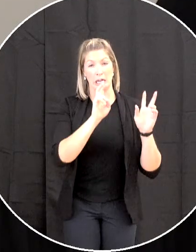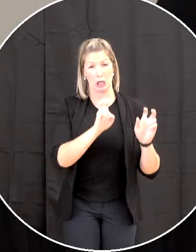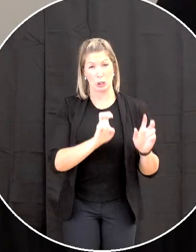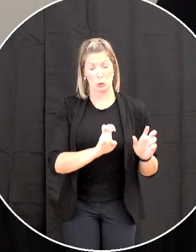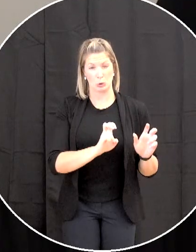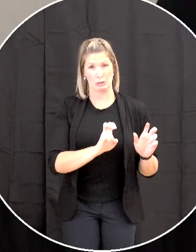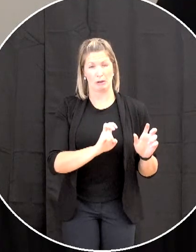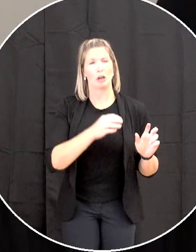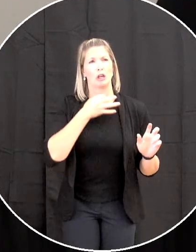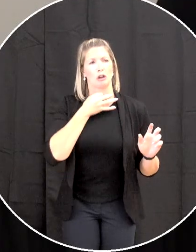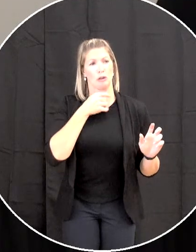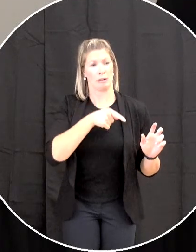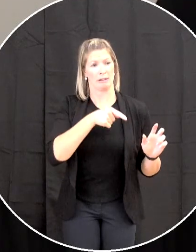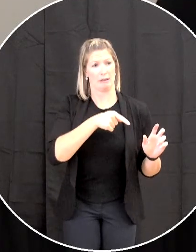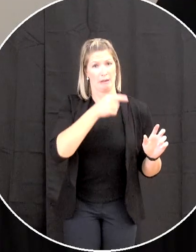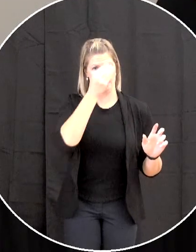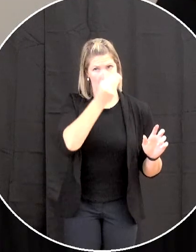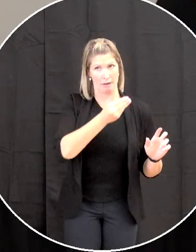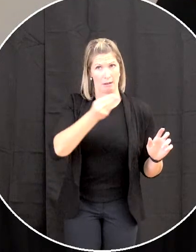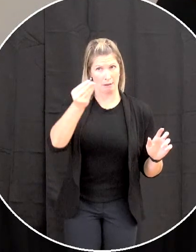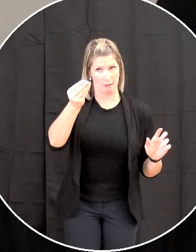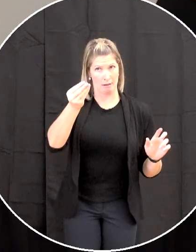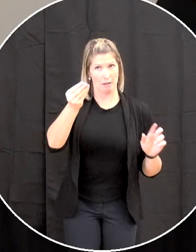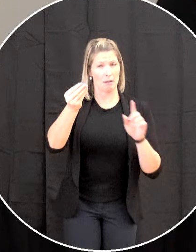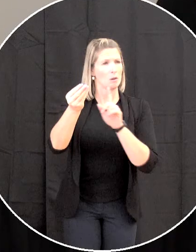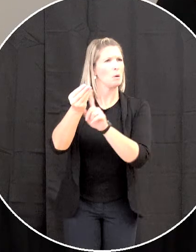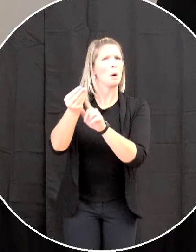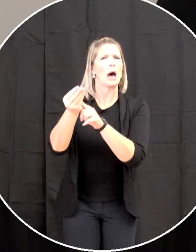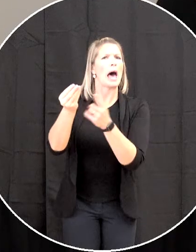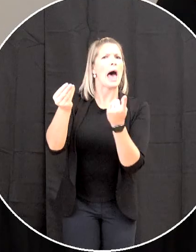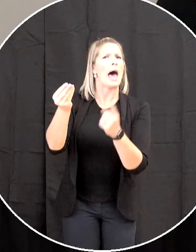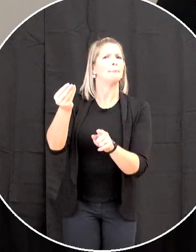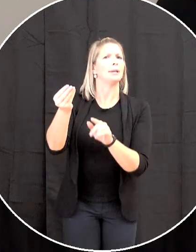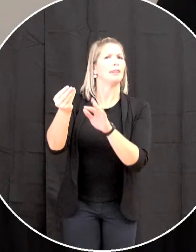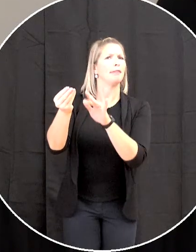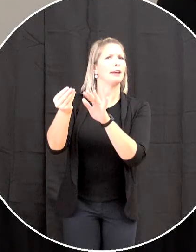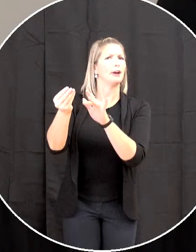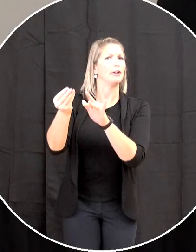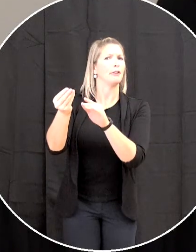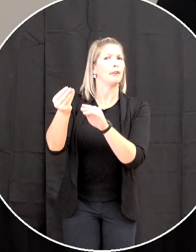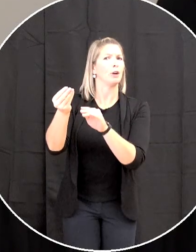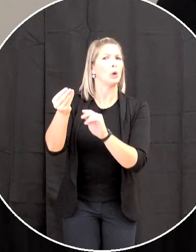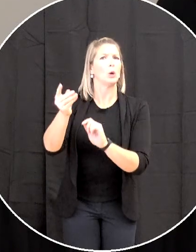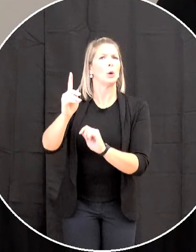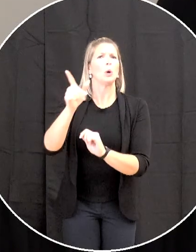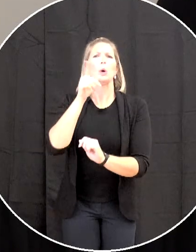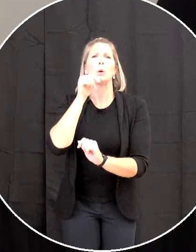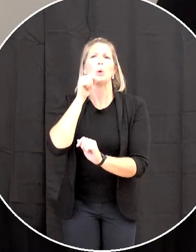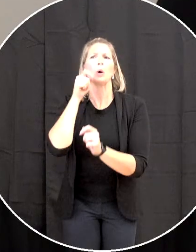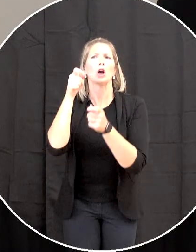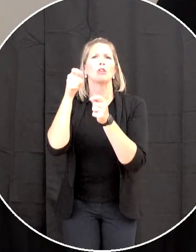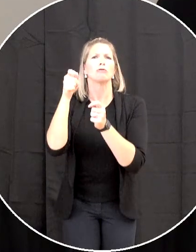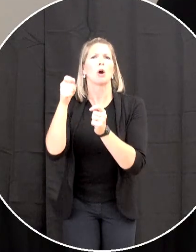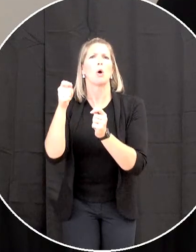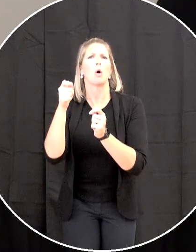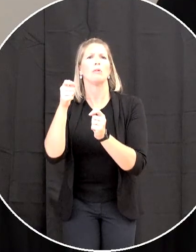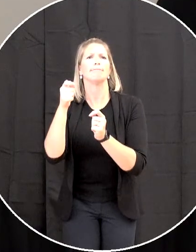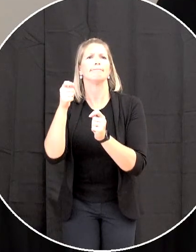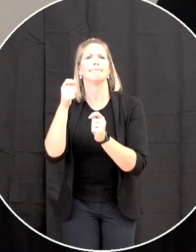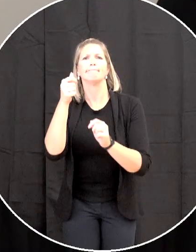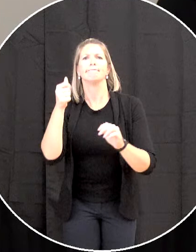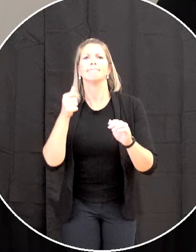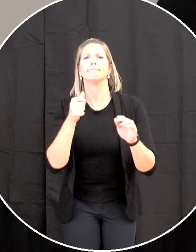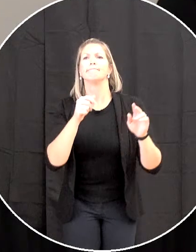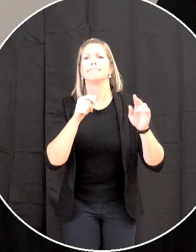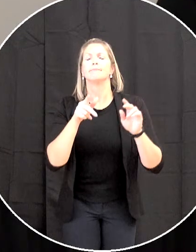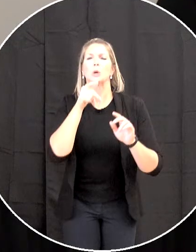assuming they're not governance, so they become a part of the operational issue and don't appear on as part of